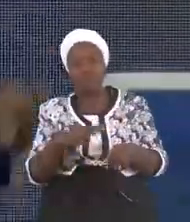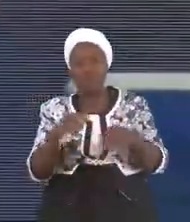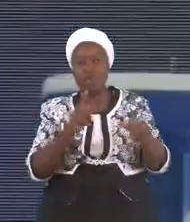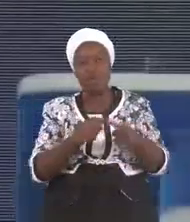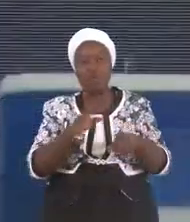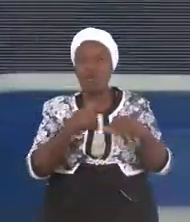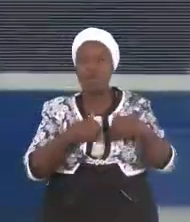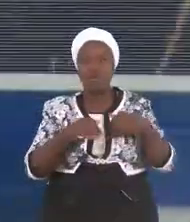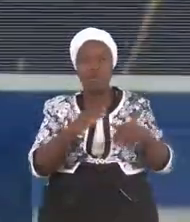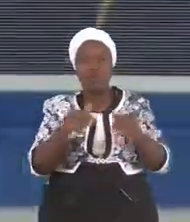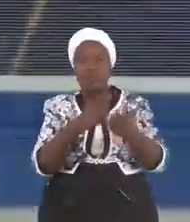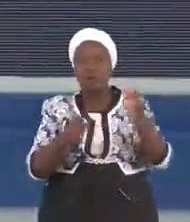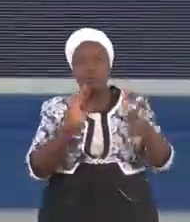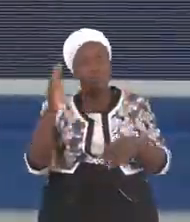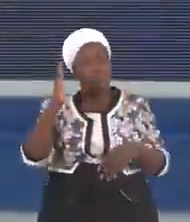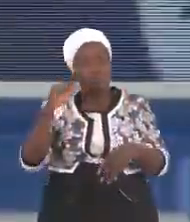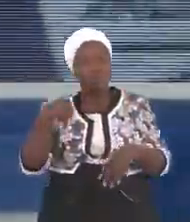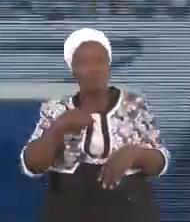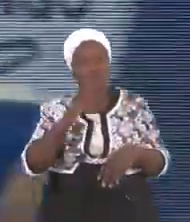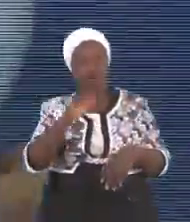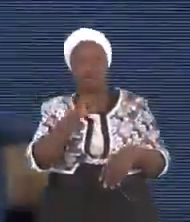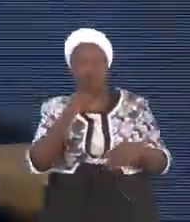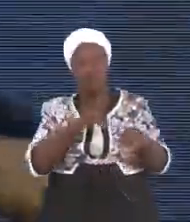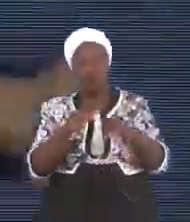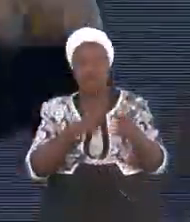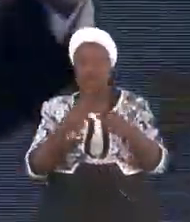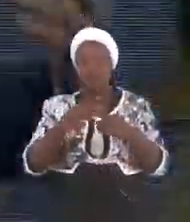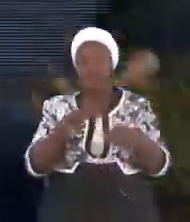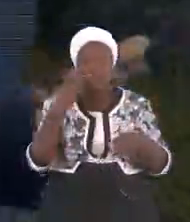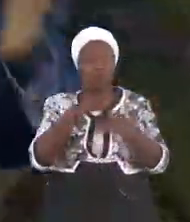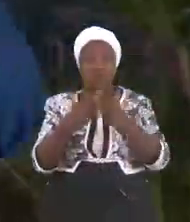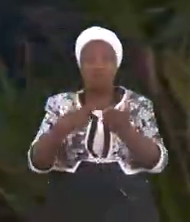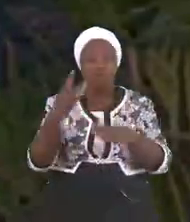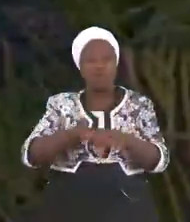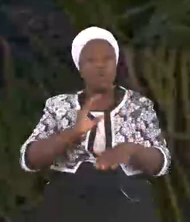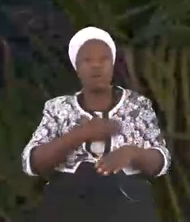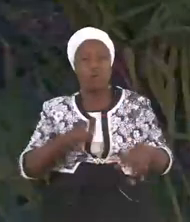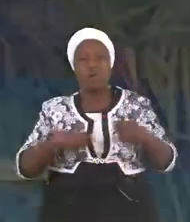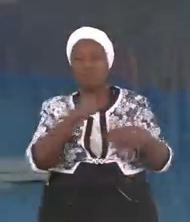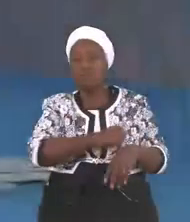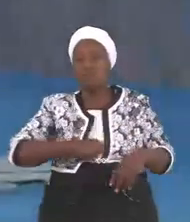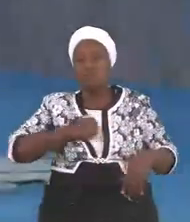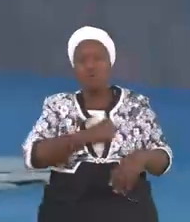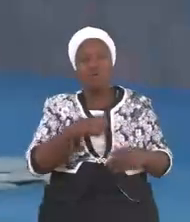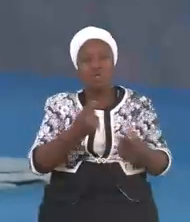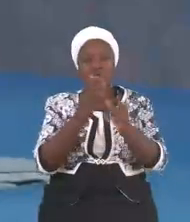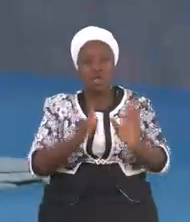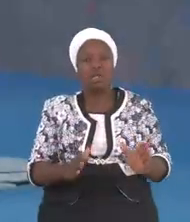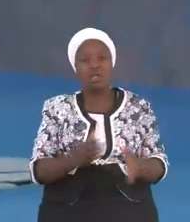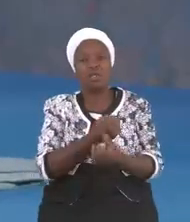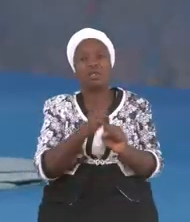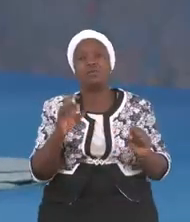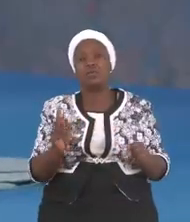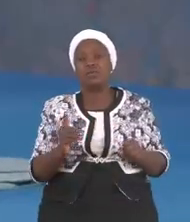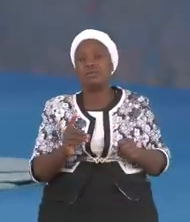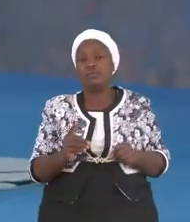have done. And we know the consequence upon our lives. Sorry sinners saved. That's what you are